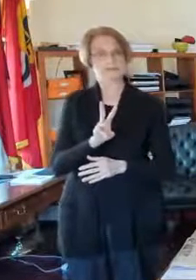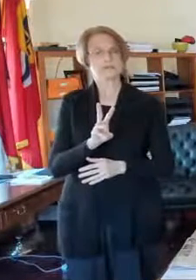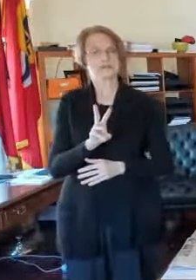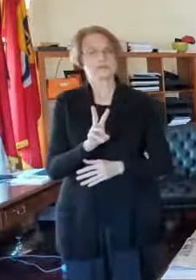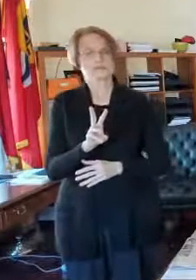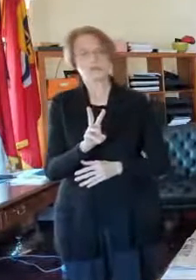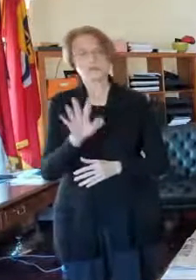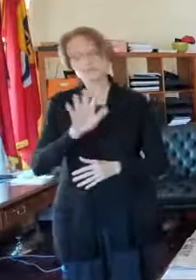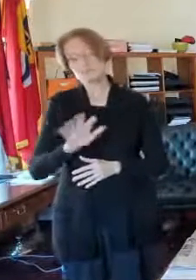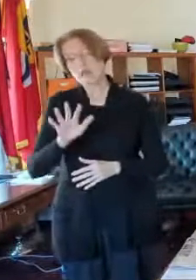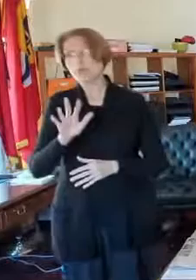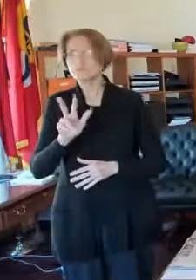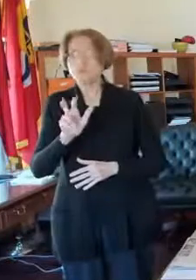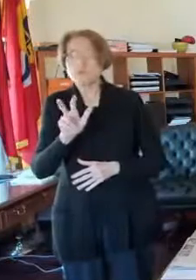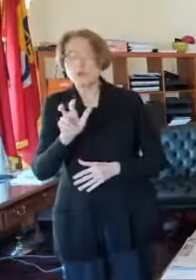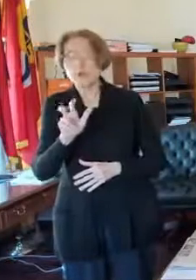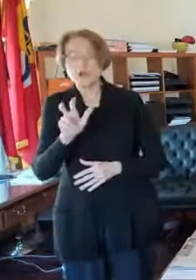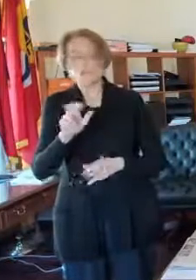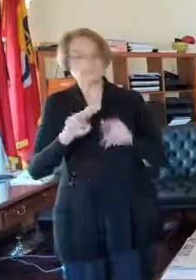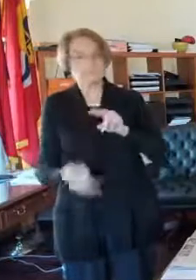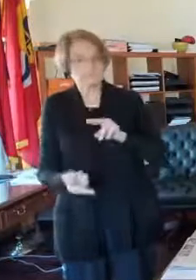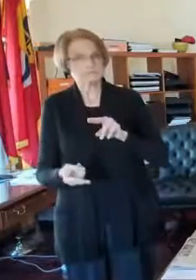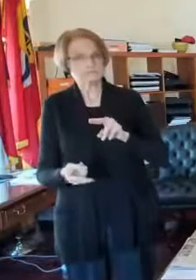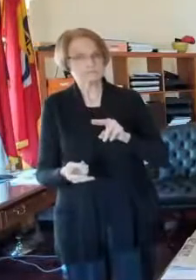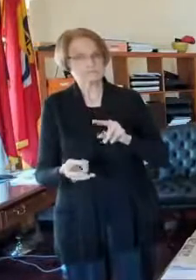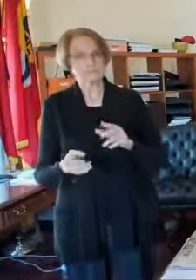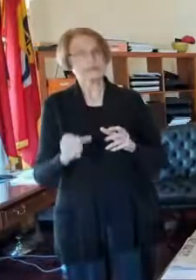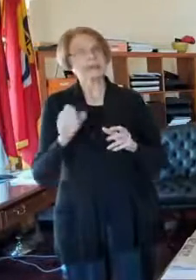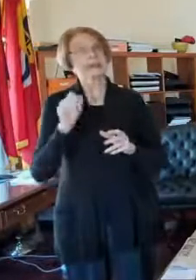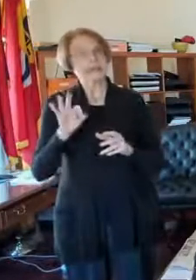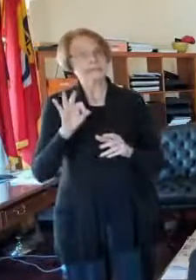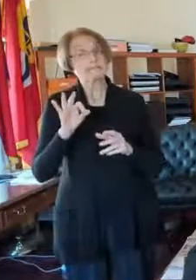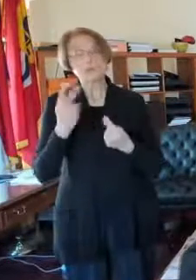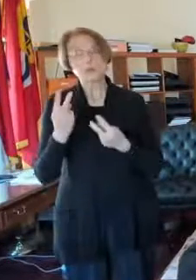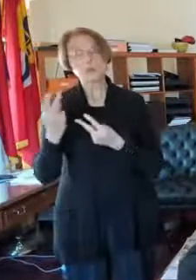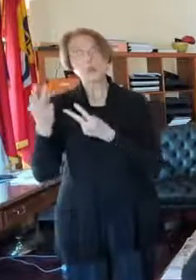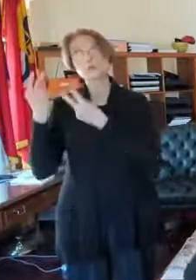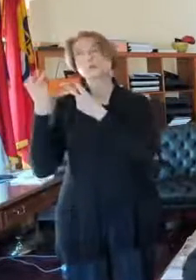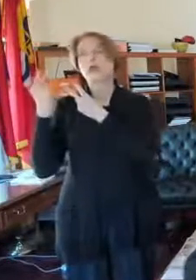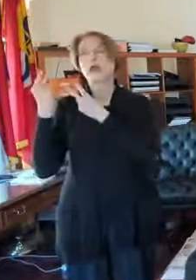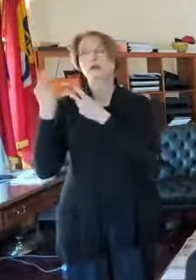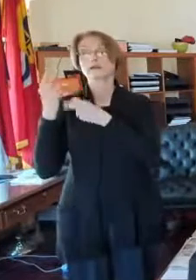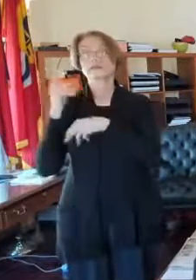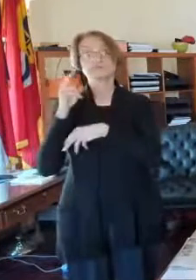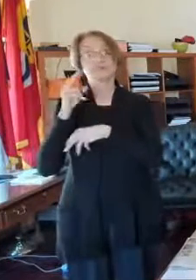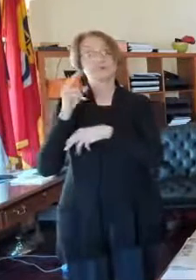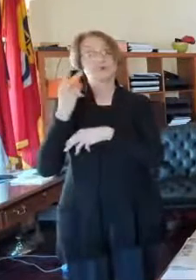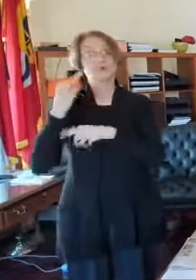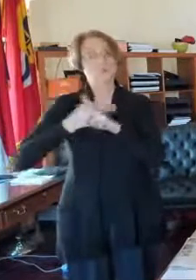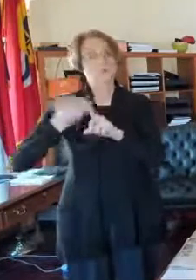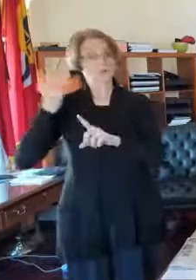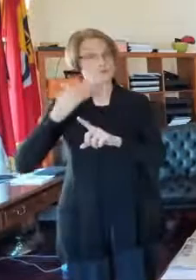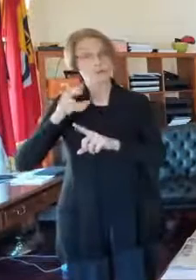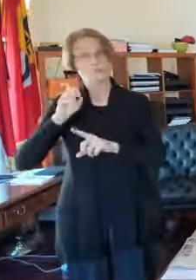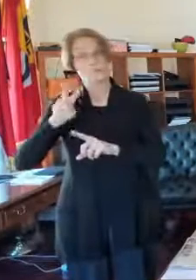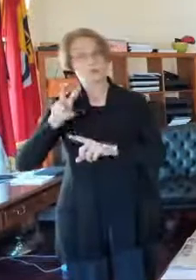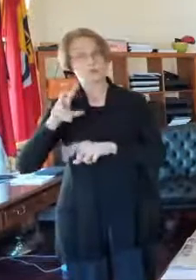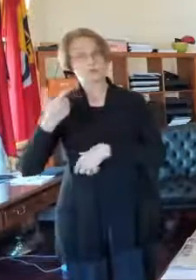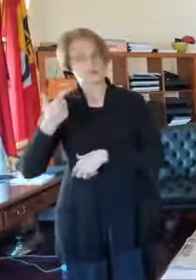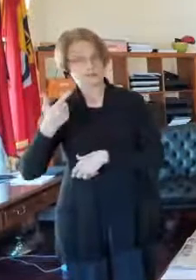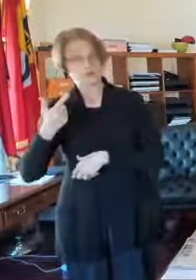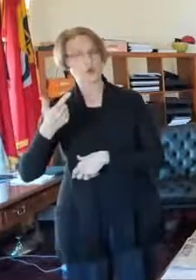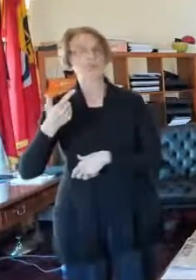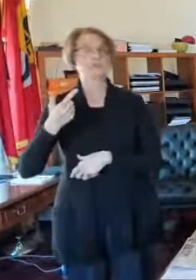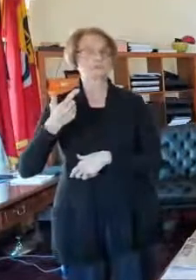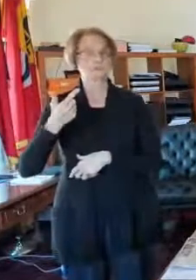quite 300 different down. If you look back to where we were, say, on November 21st, and you take a little bit